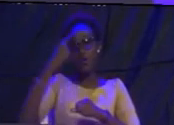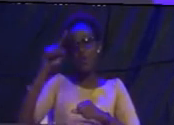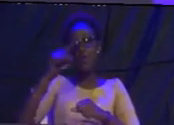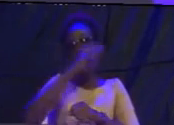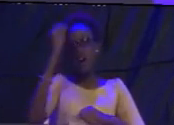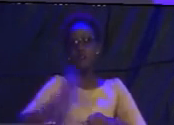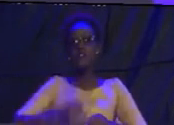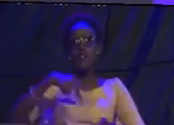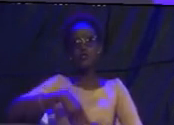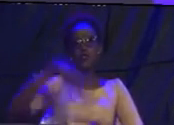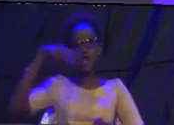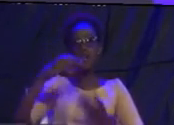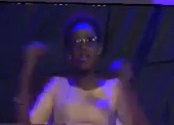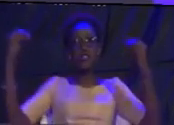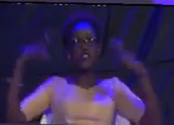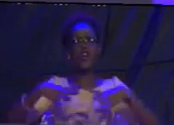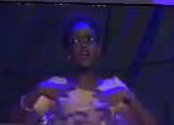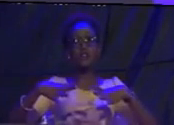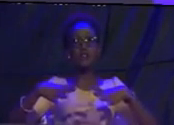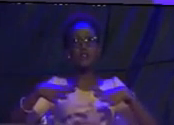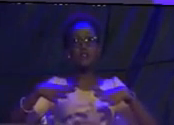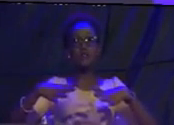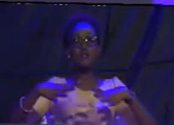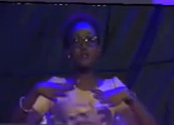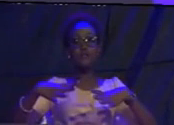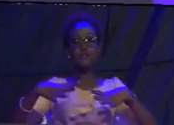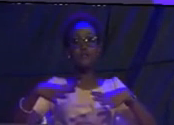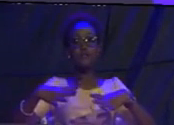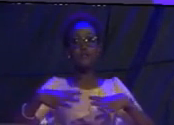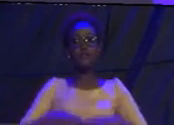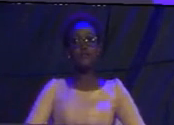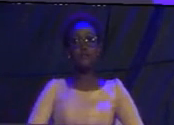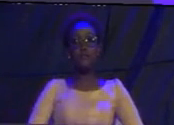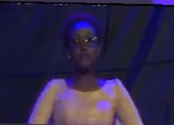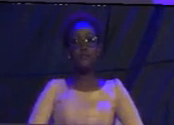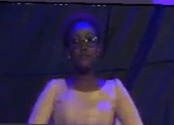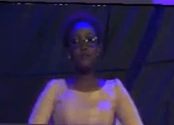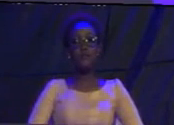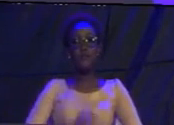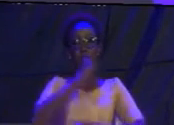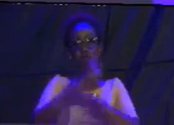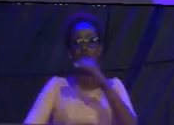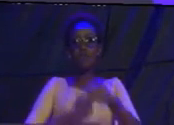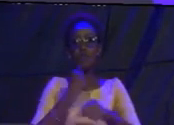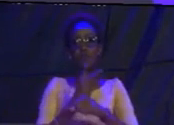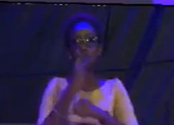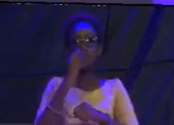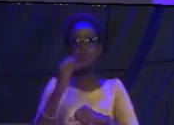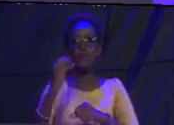The theme for Africa Rise 2000, first edition, was Africa Arise and